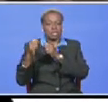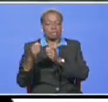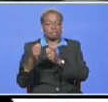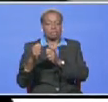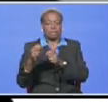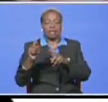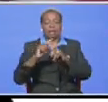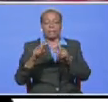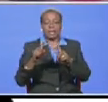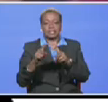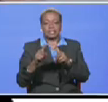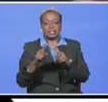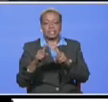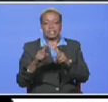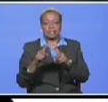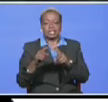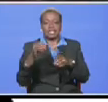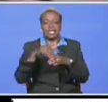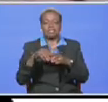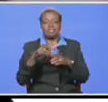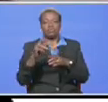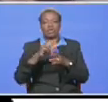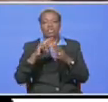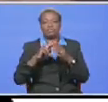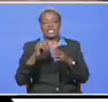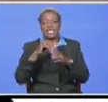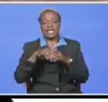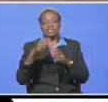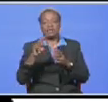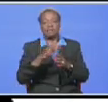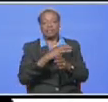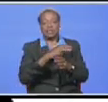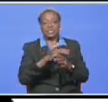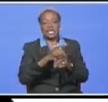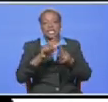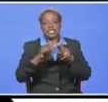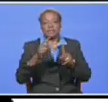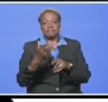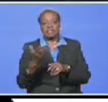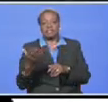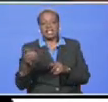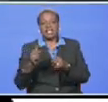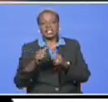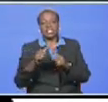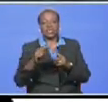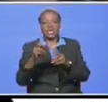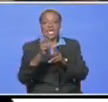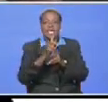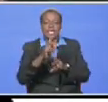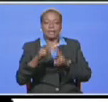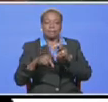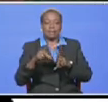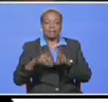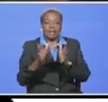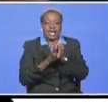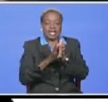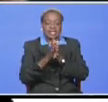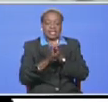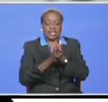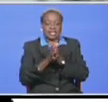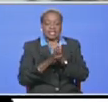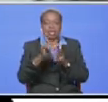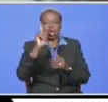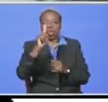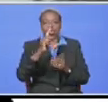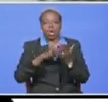but those derivatives are in the music, and it's fused with different things to keep people hype and excited. One project slated for